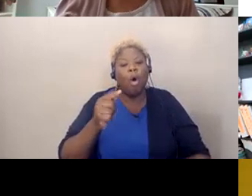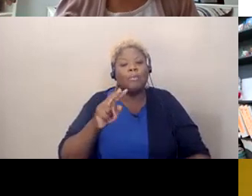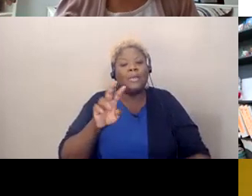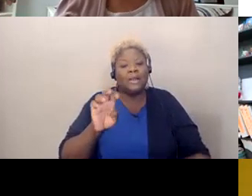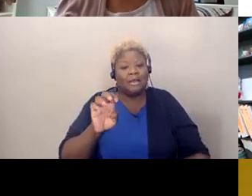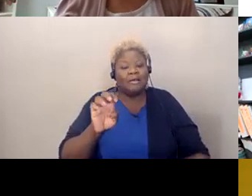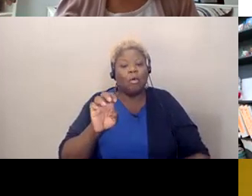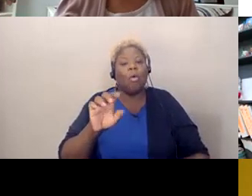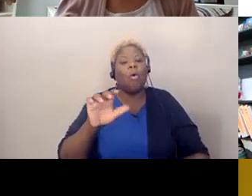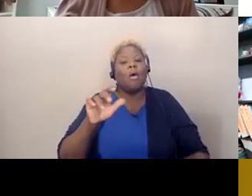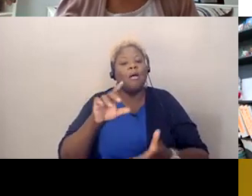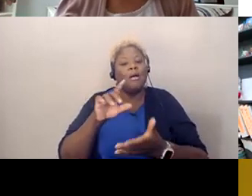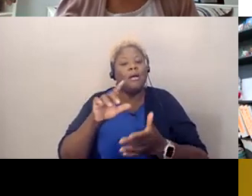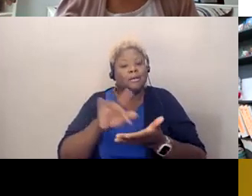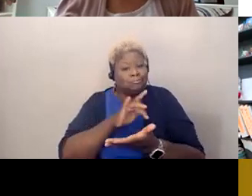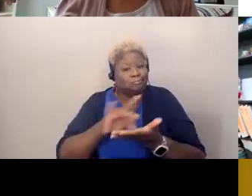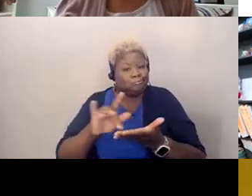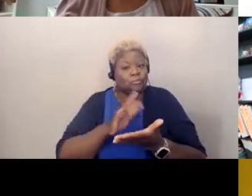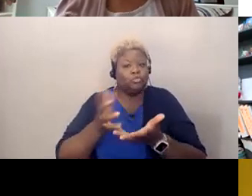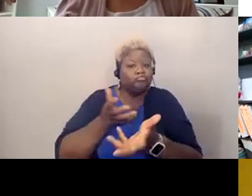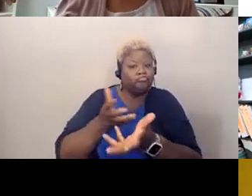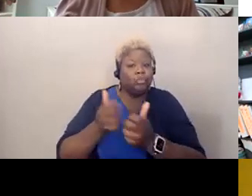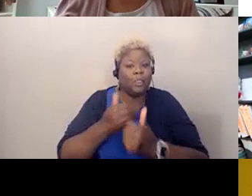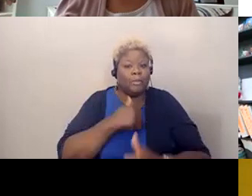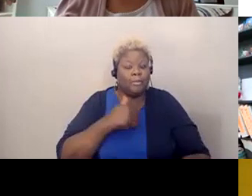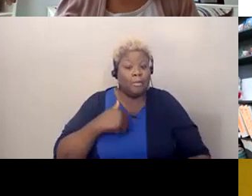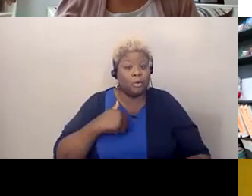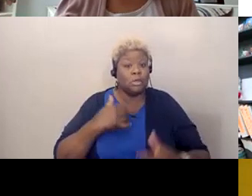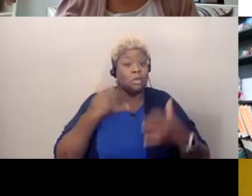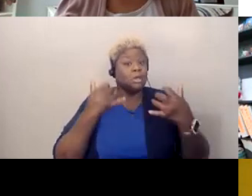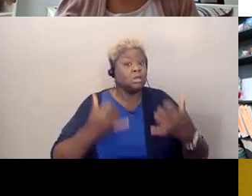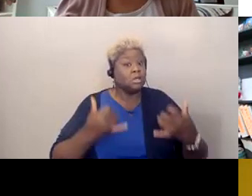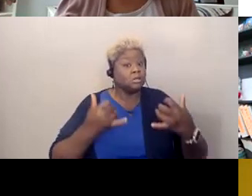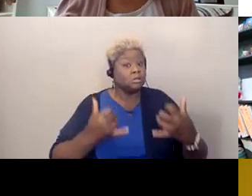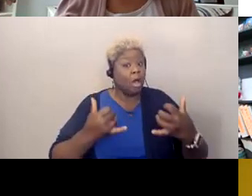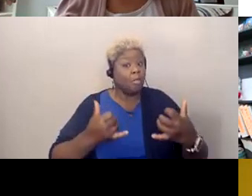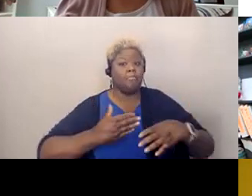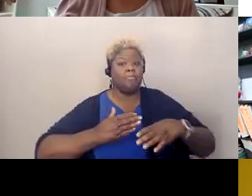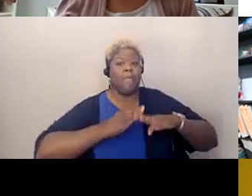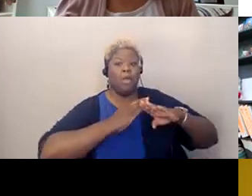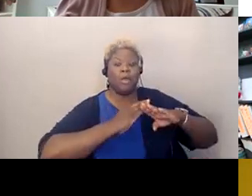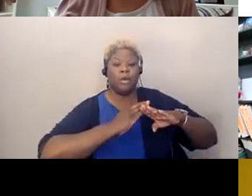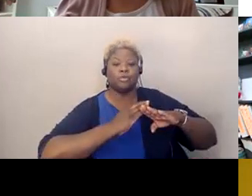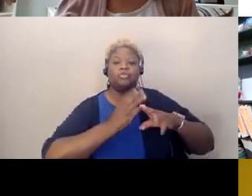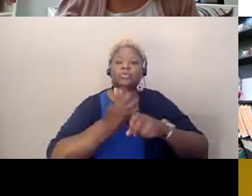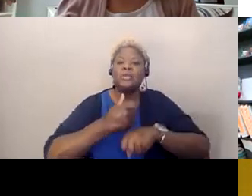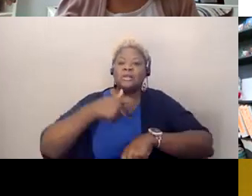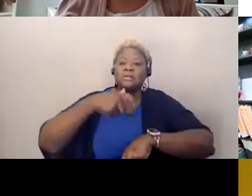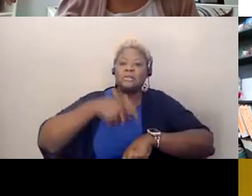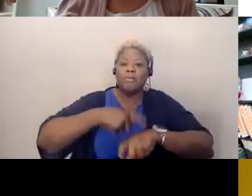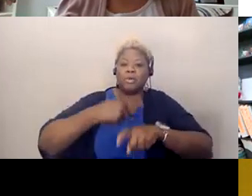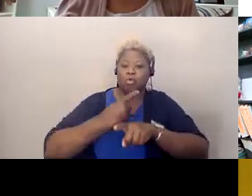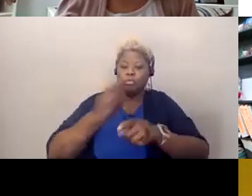communication devices to engage with members. Presently, some members are experiencing barriers to receiving timely and